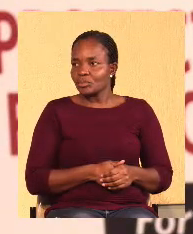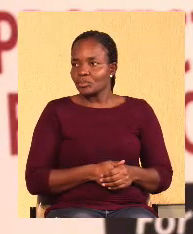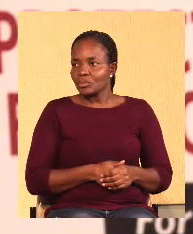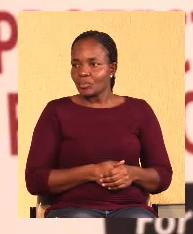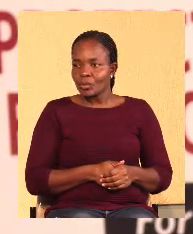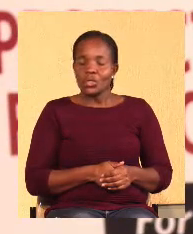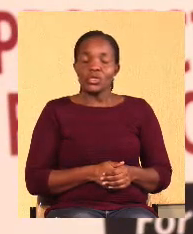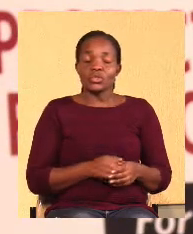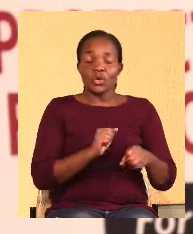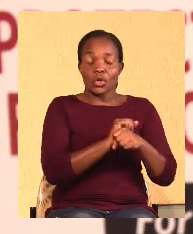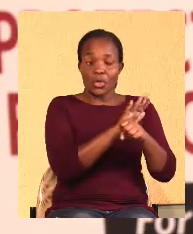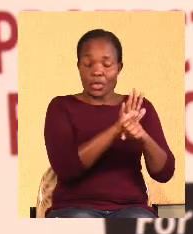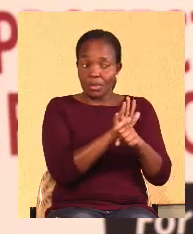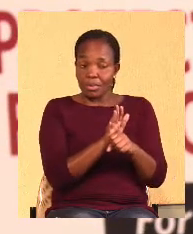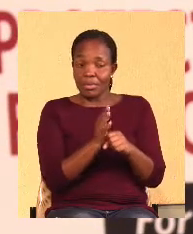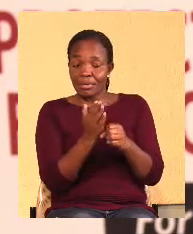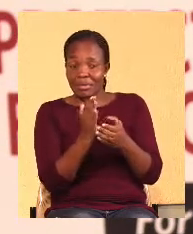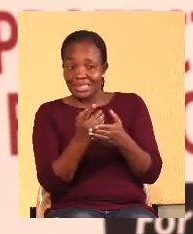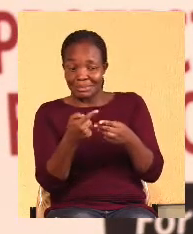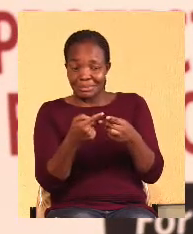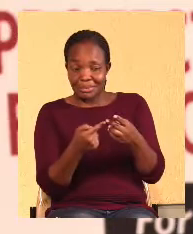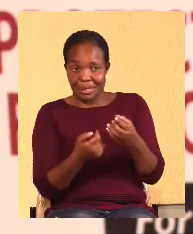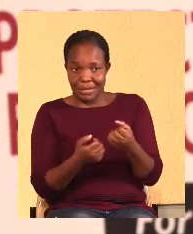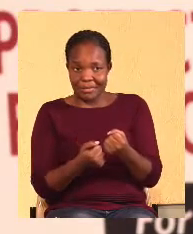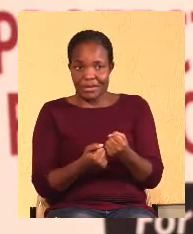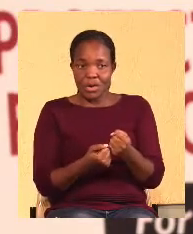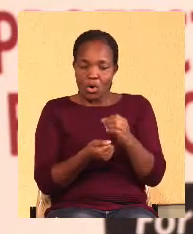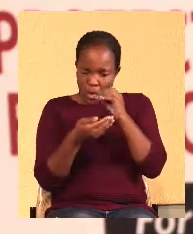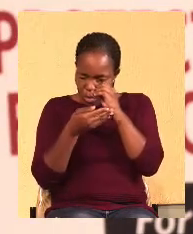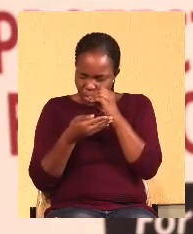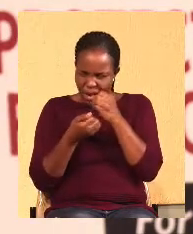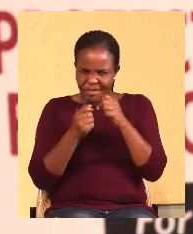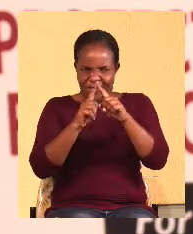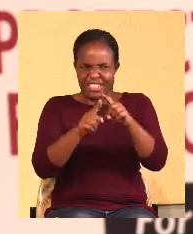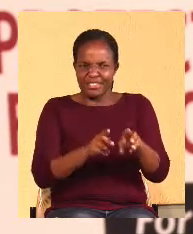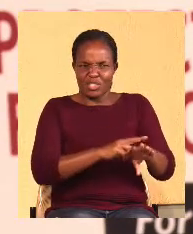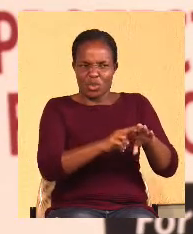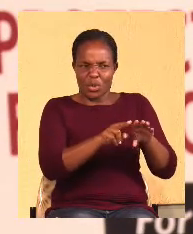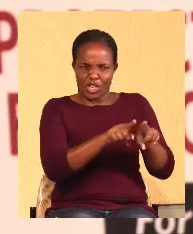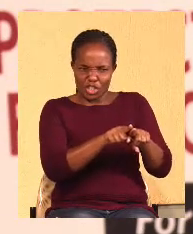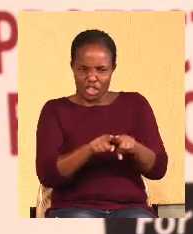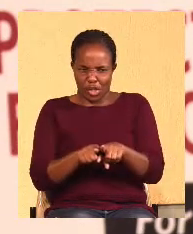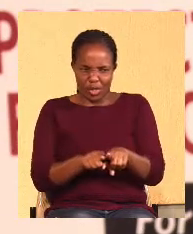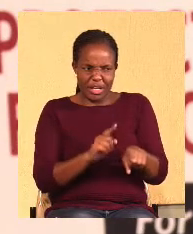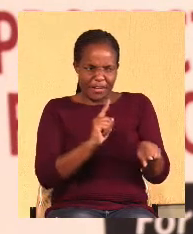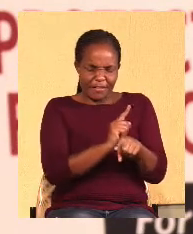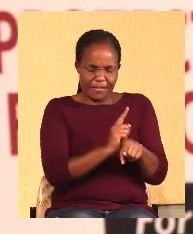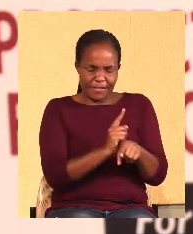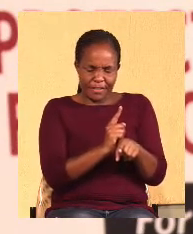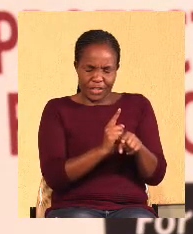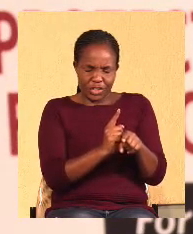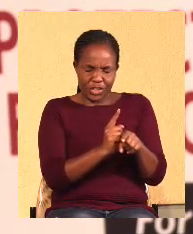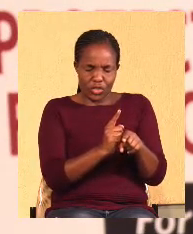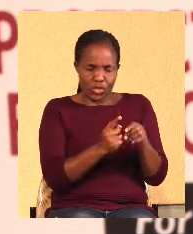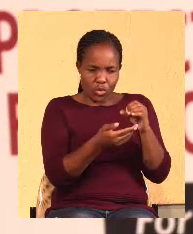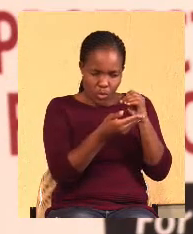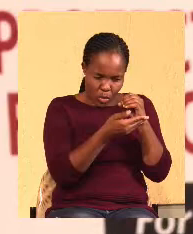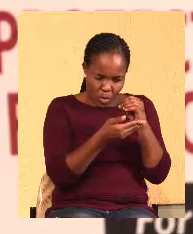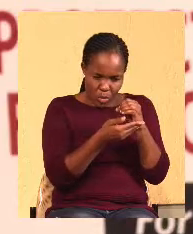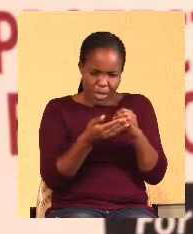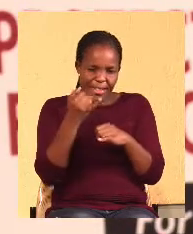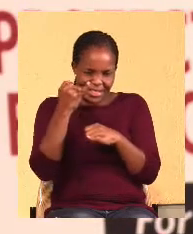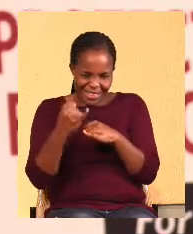inconclusive. Because in the laboratory, there are different methods of testing. First, you do the screening test and a